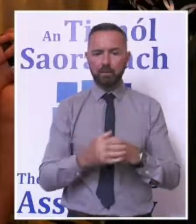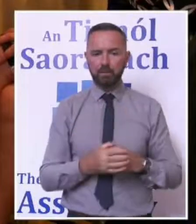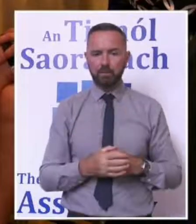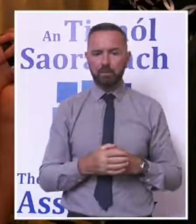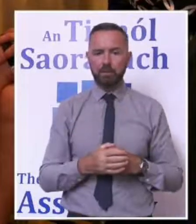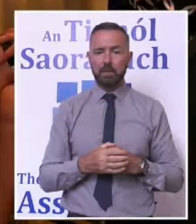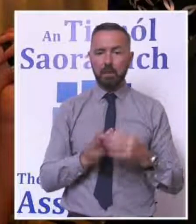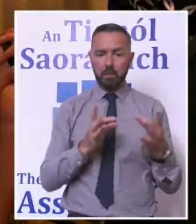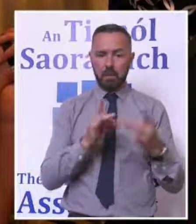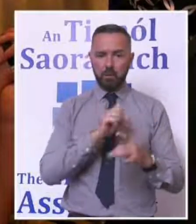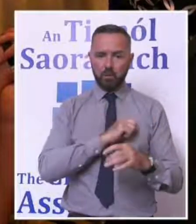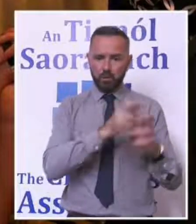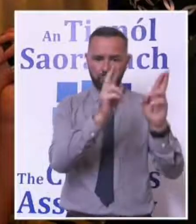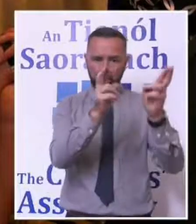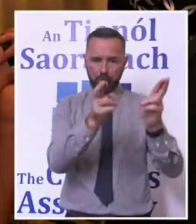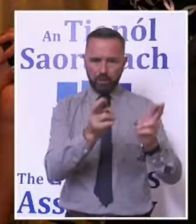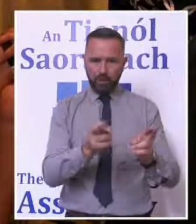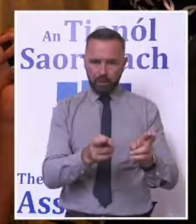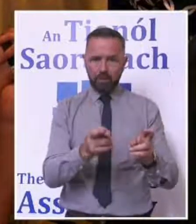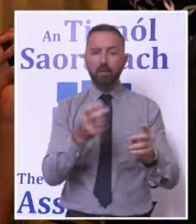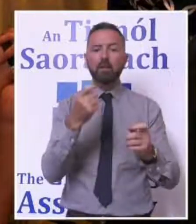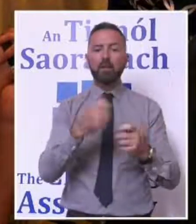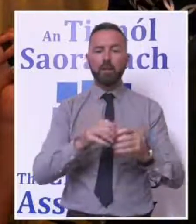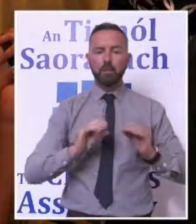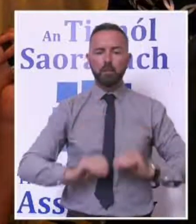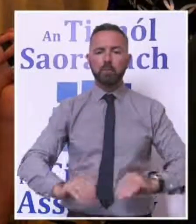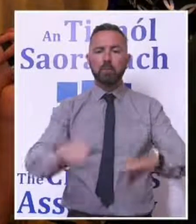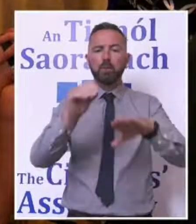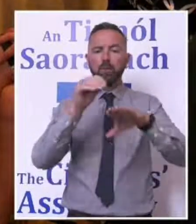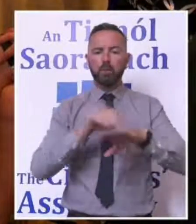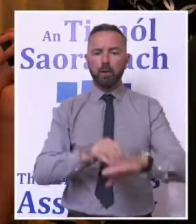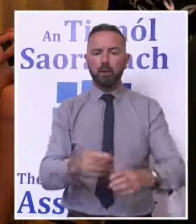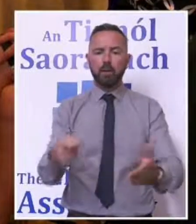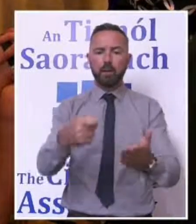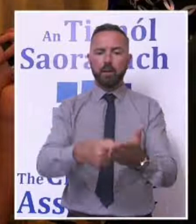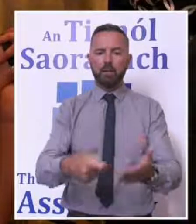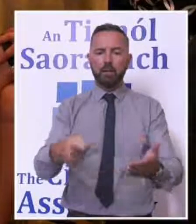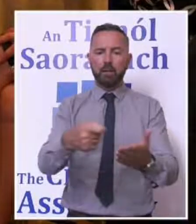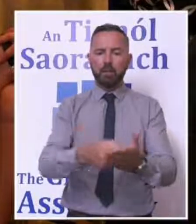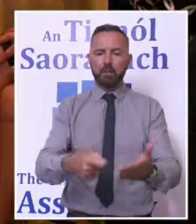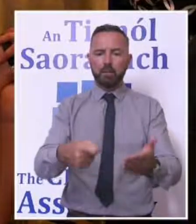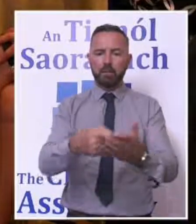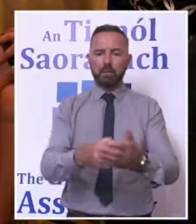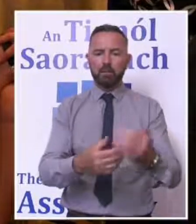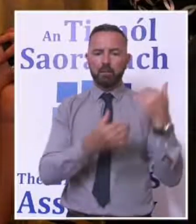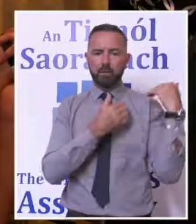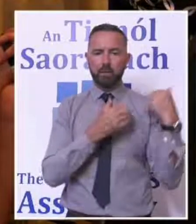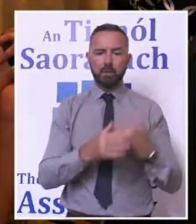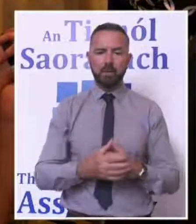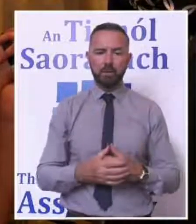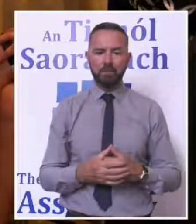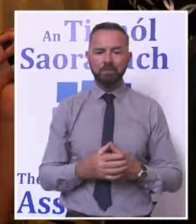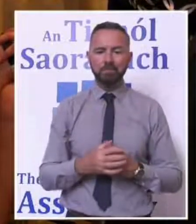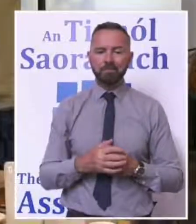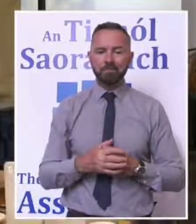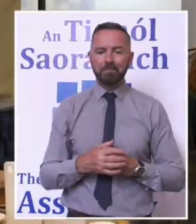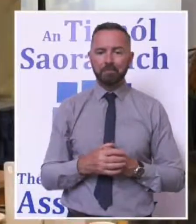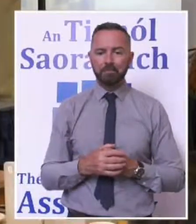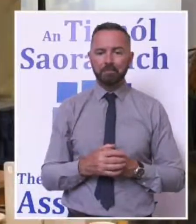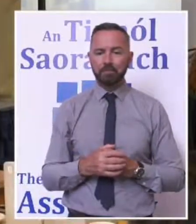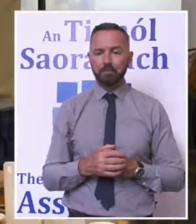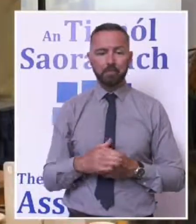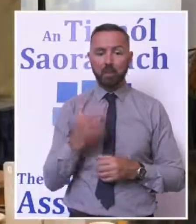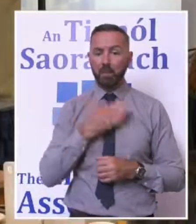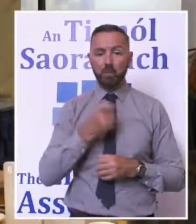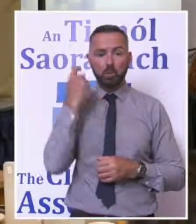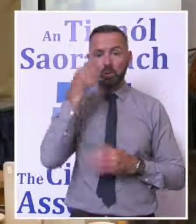them right, and then from then on add on extra responsibilities. Just see what you thought